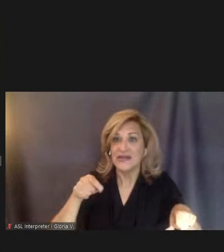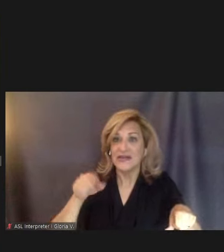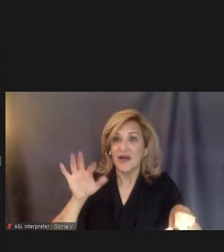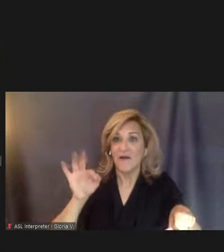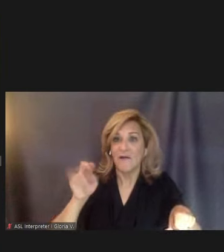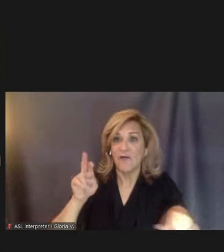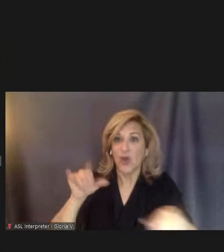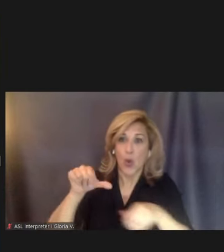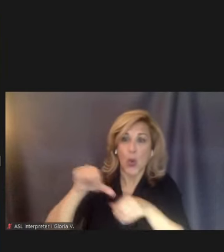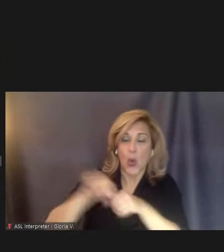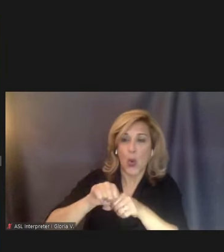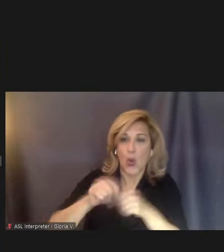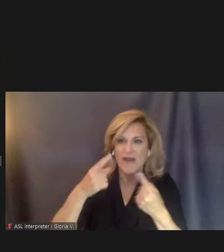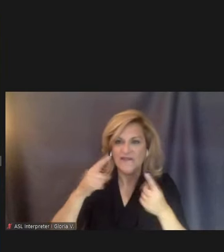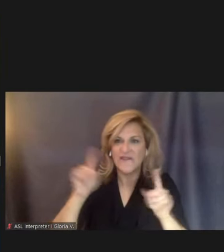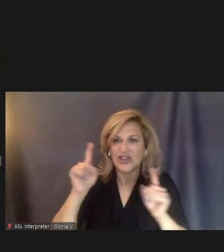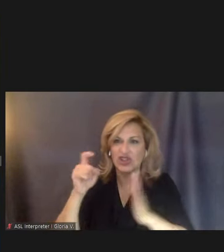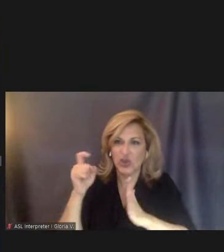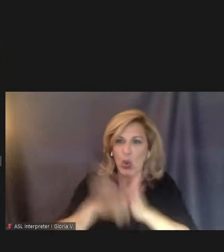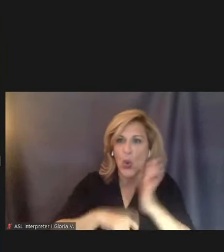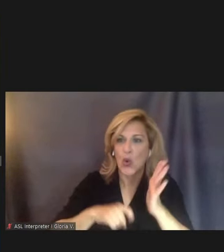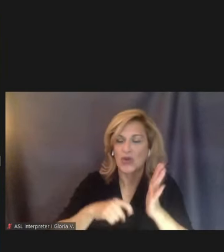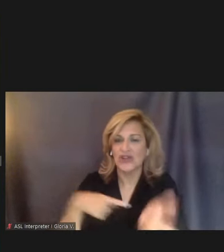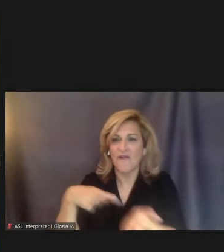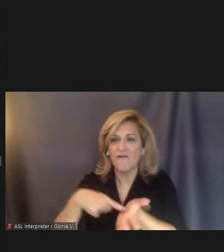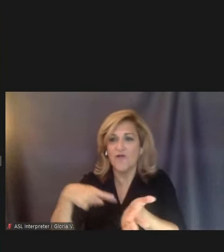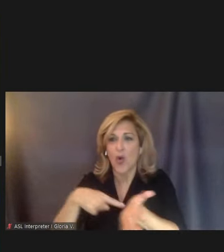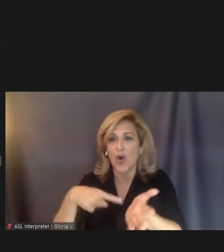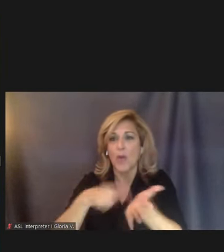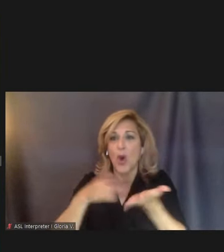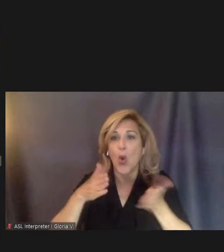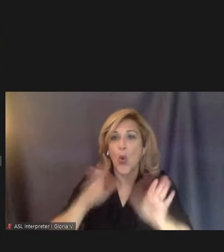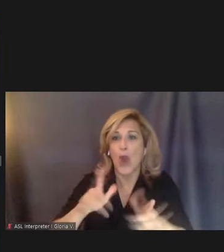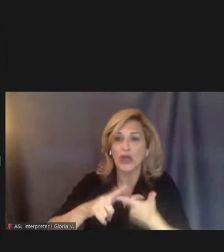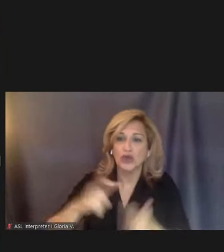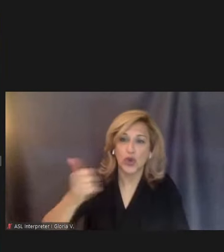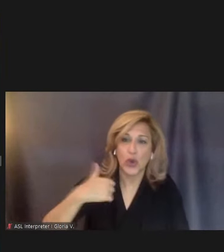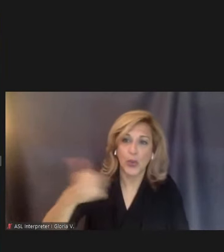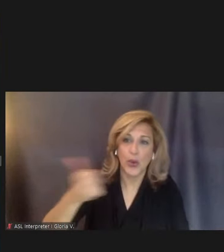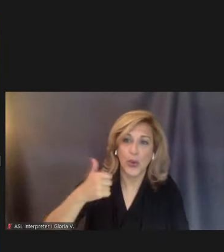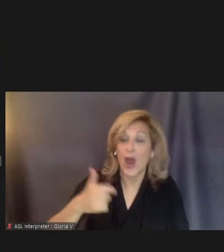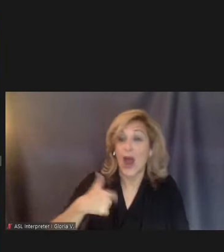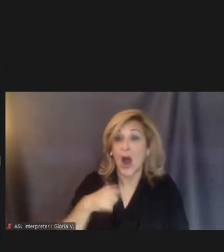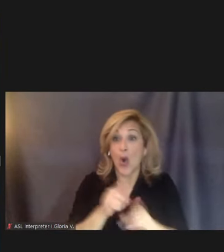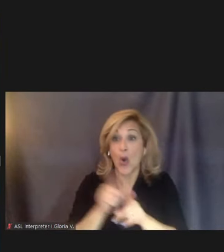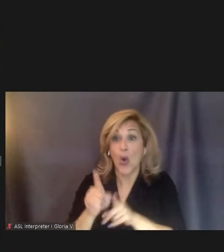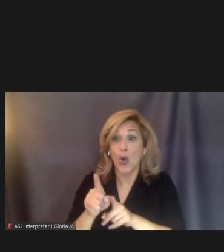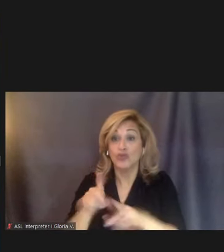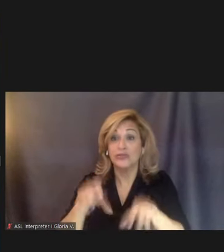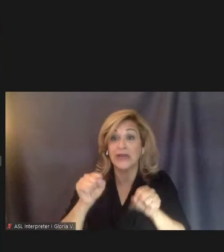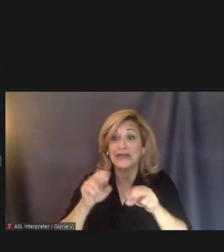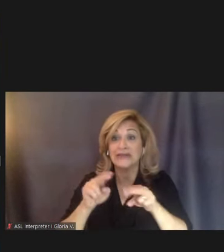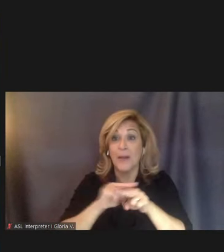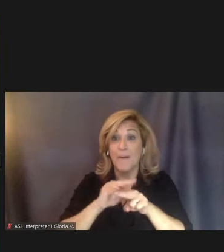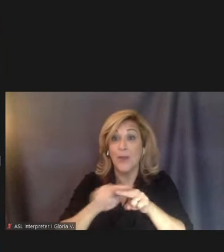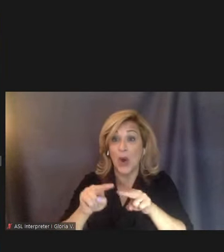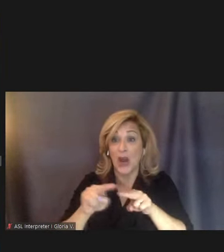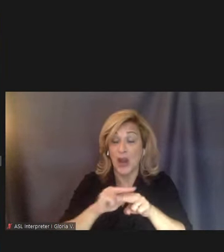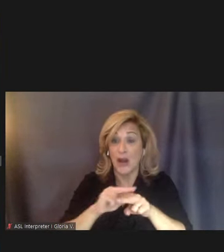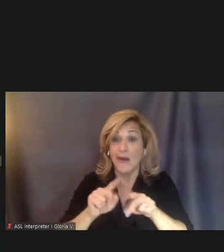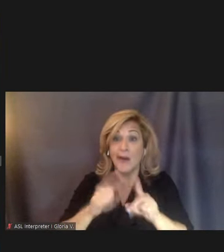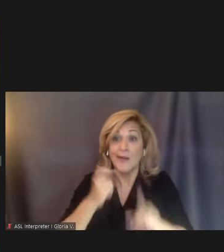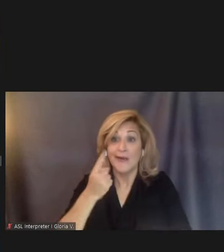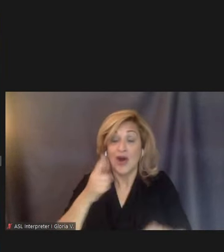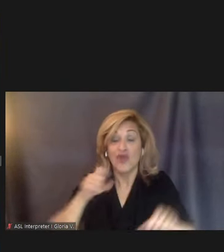efficient, cost effective, affordable way to commute. I also take the subway, but riding